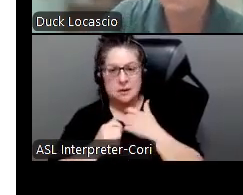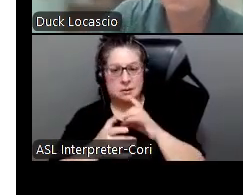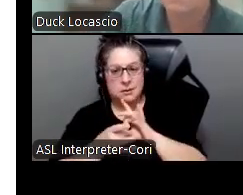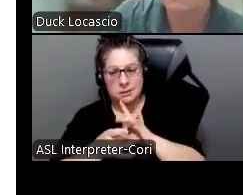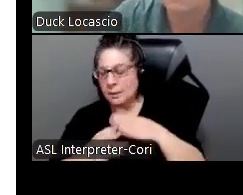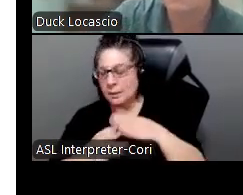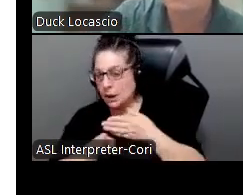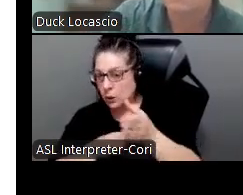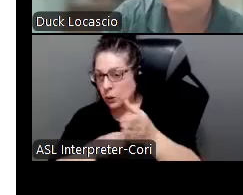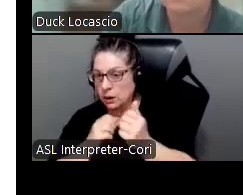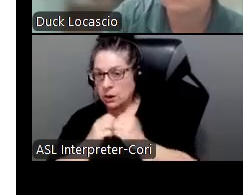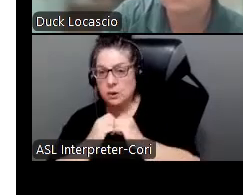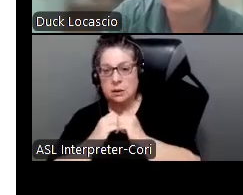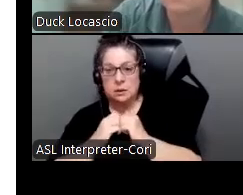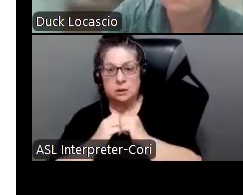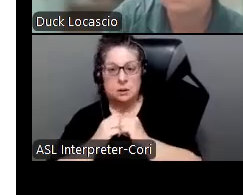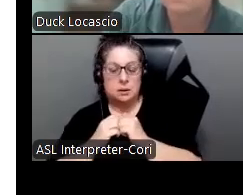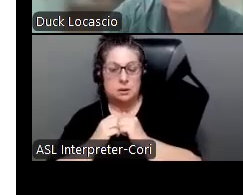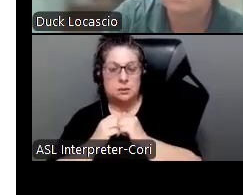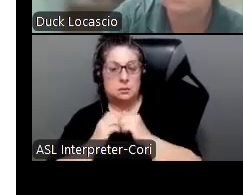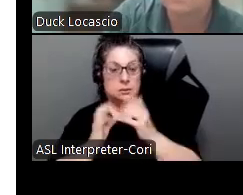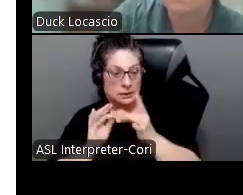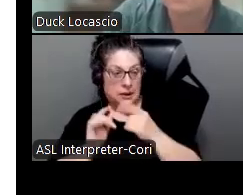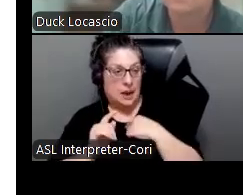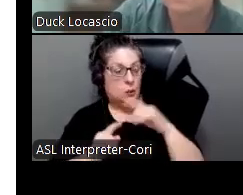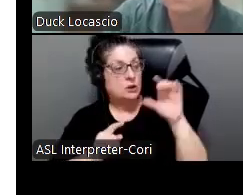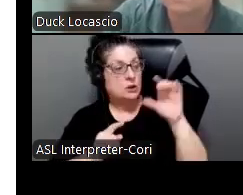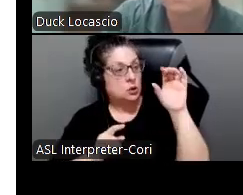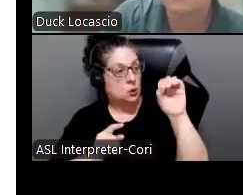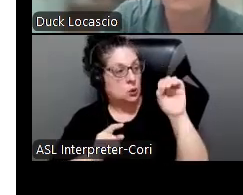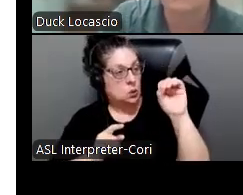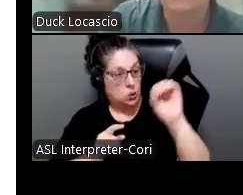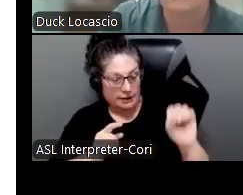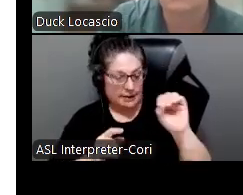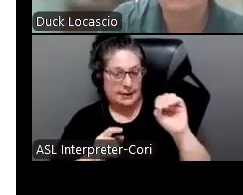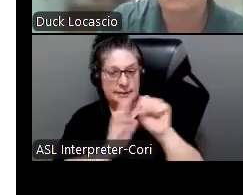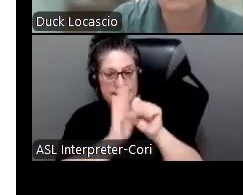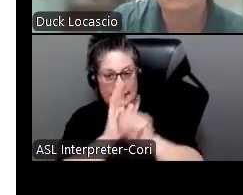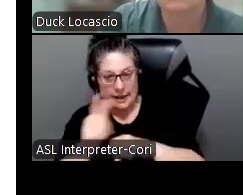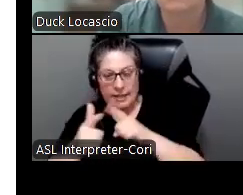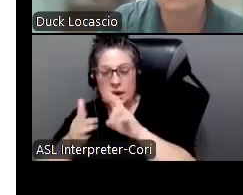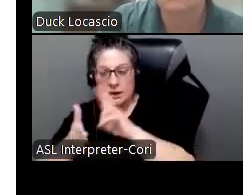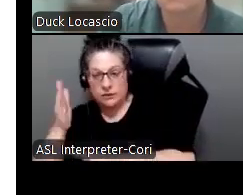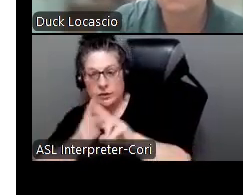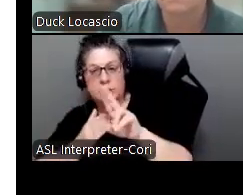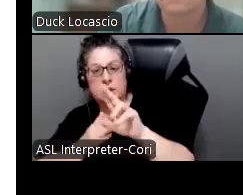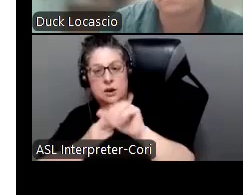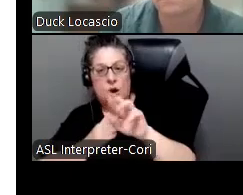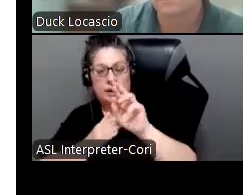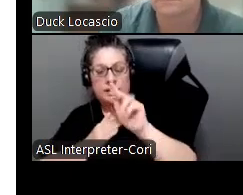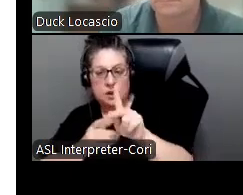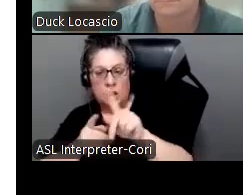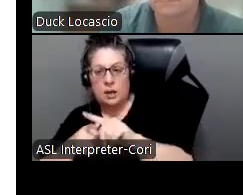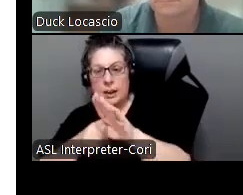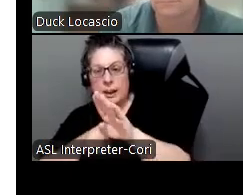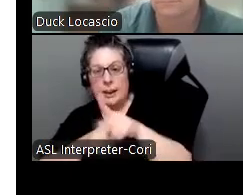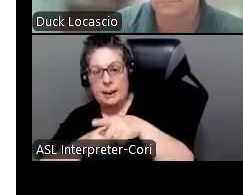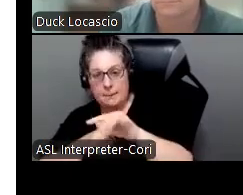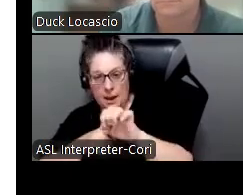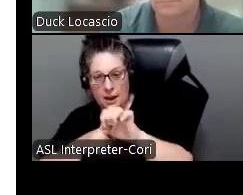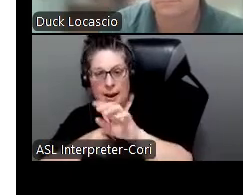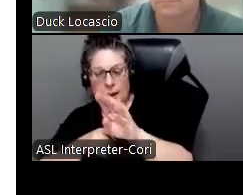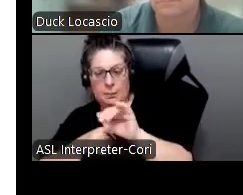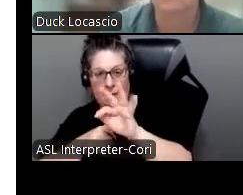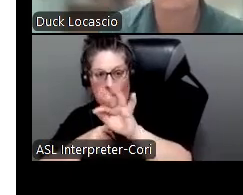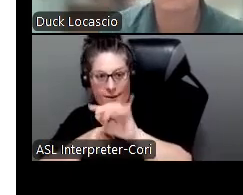And as mentioned, I went to Oregon State and then the University of Arkansas at Pine Bluff. I've lived in 9